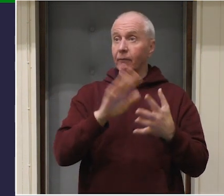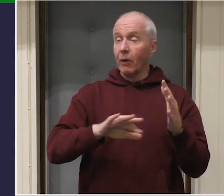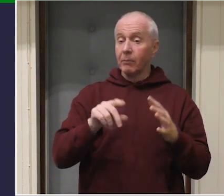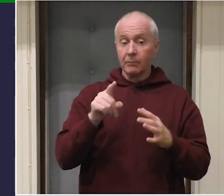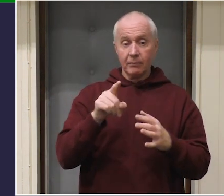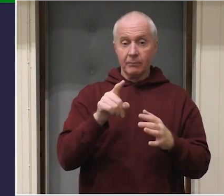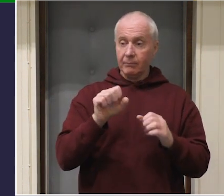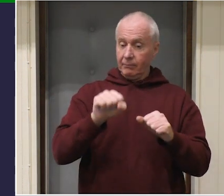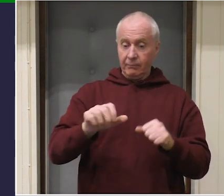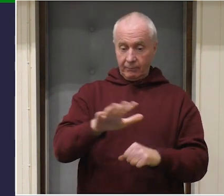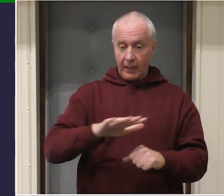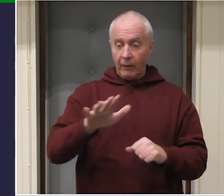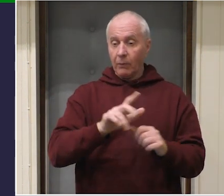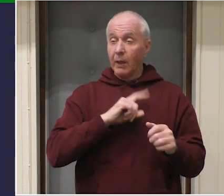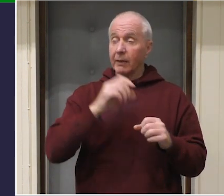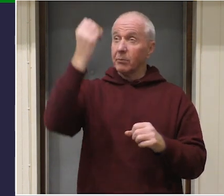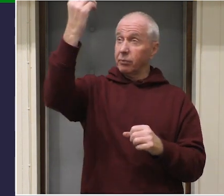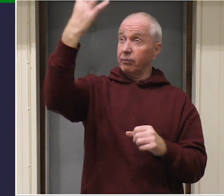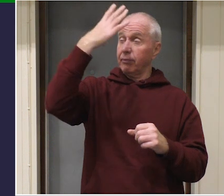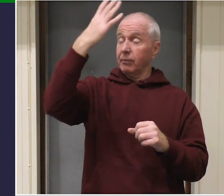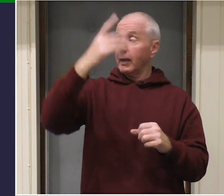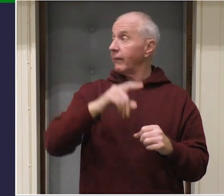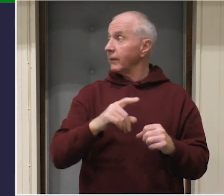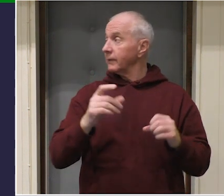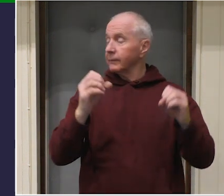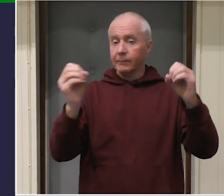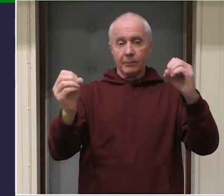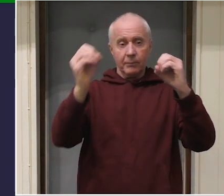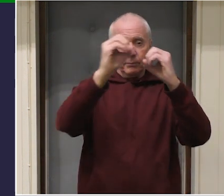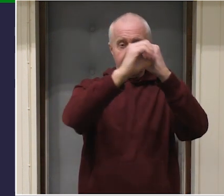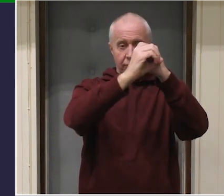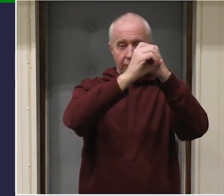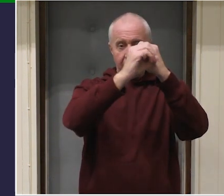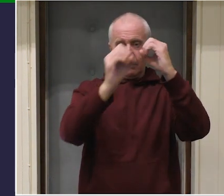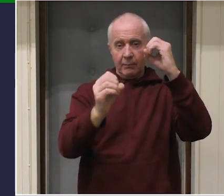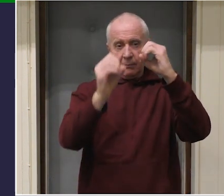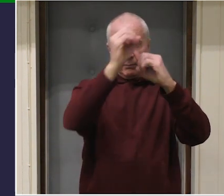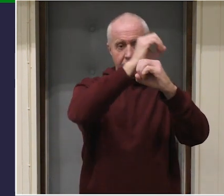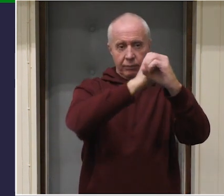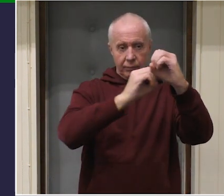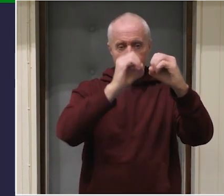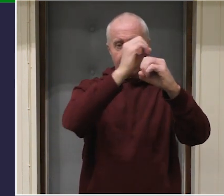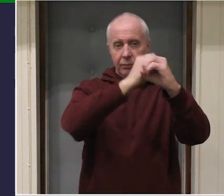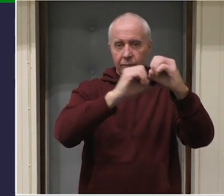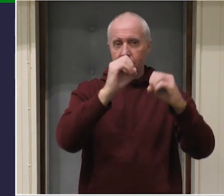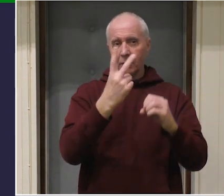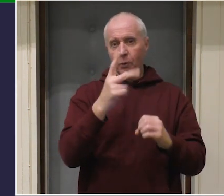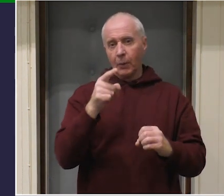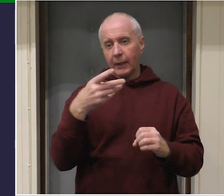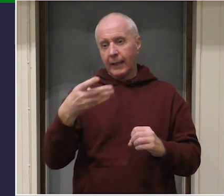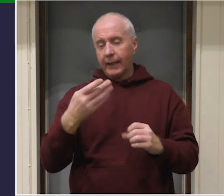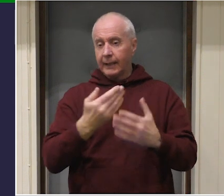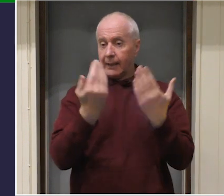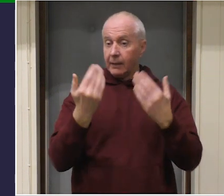city. And that has a very, very deep eclipse every 2.9 days, and it appears to be in the